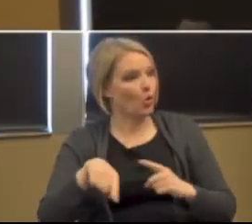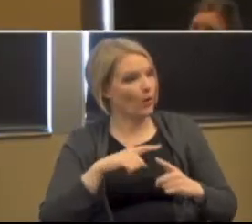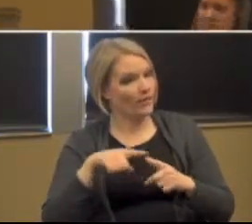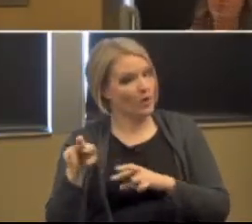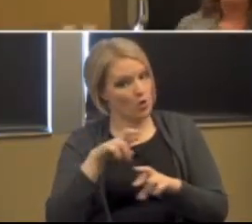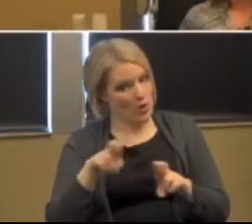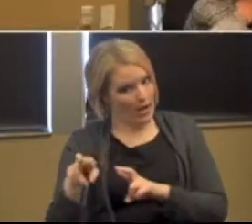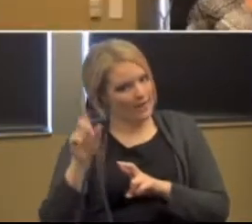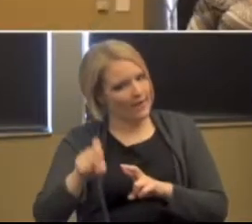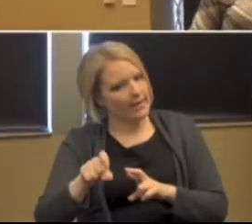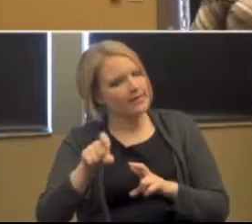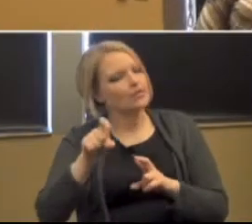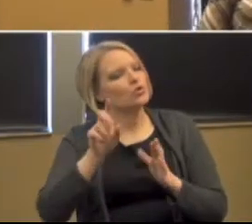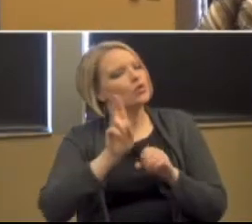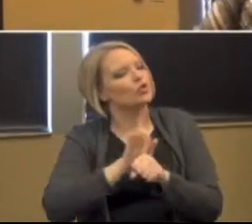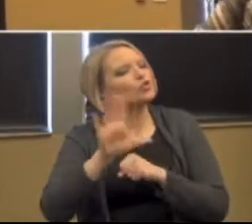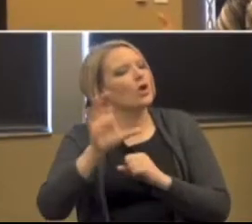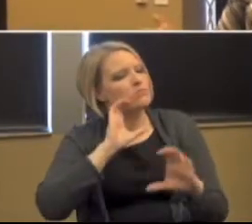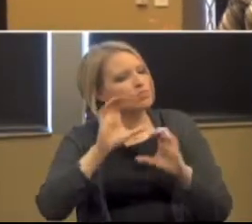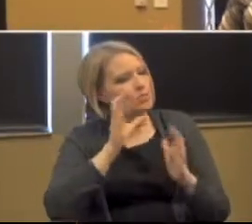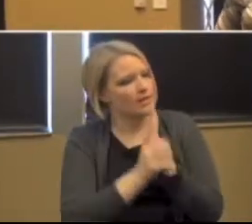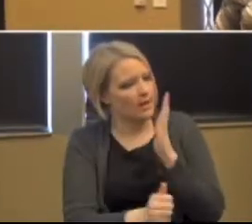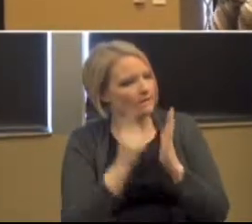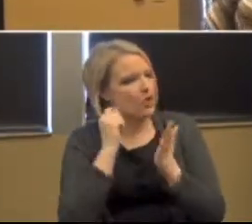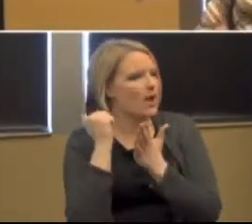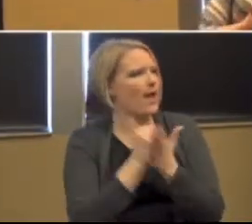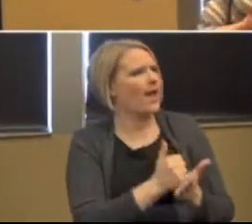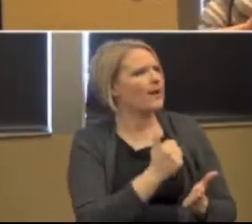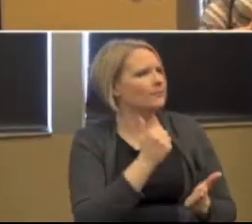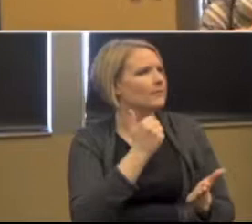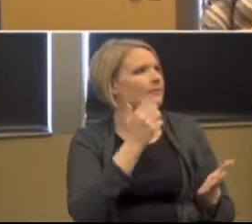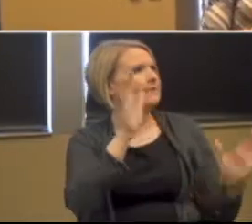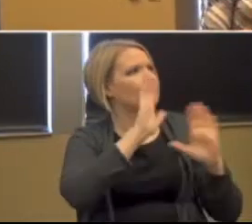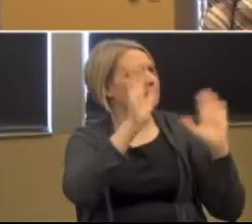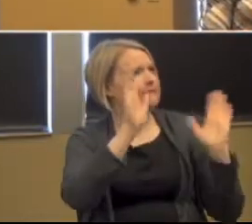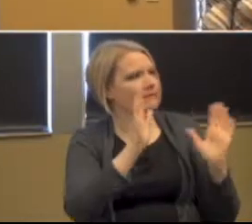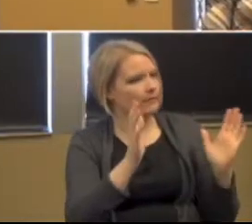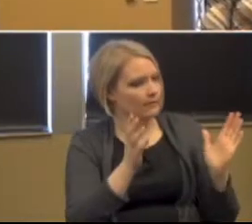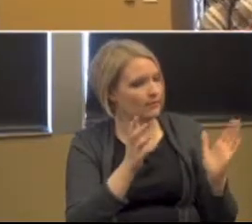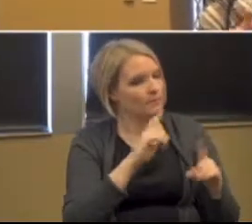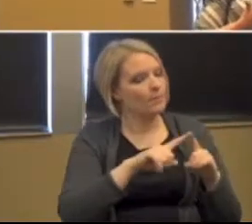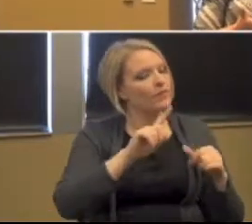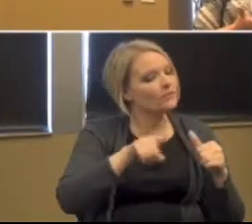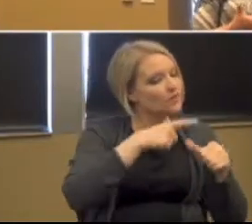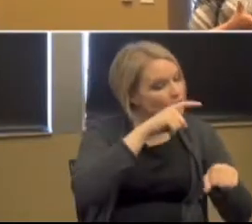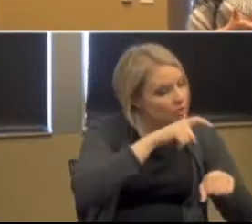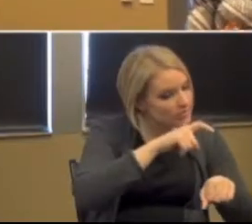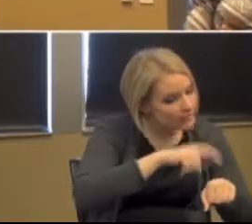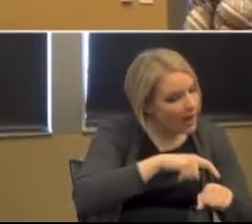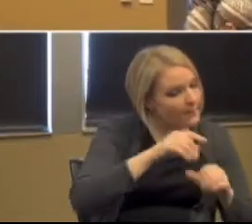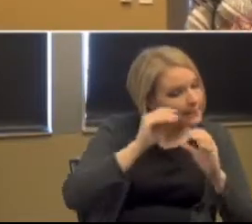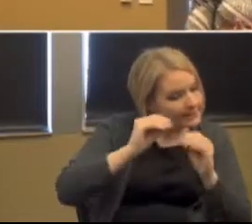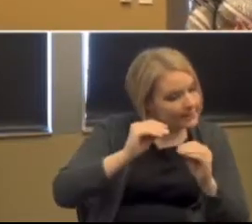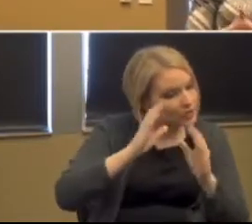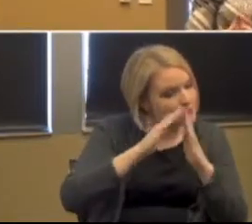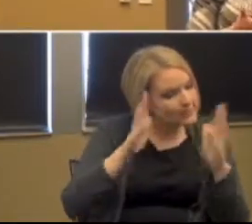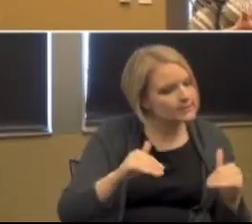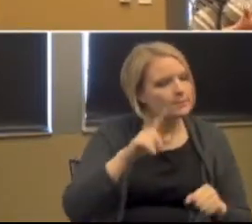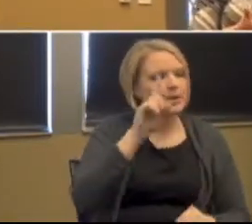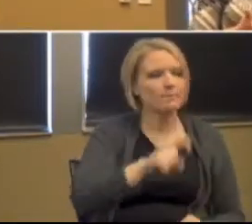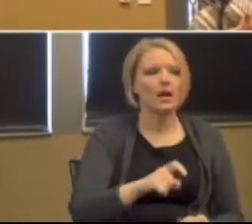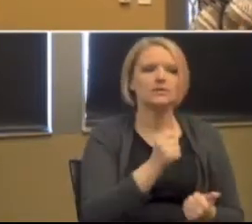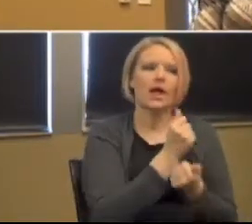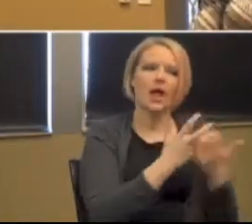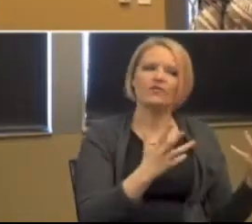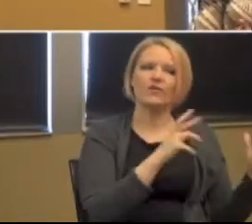the communication skills that they have to ask for help. But when we're first teaching, we want to make sure that all pieces are there and